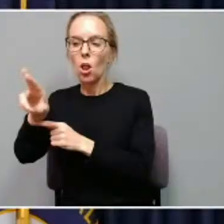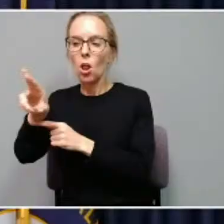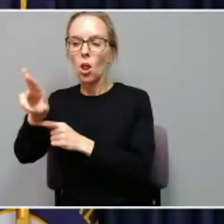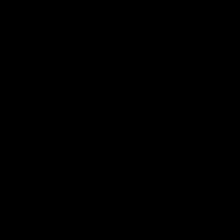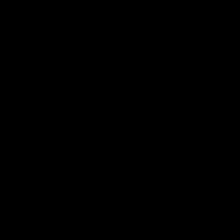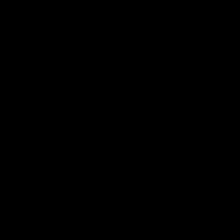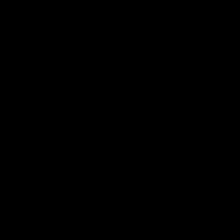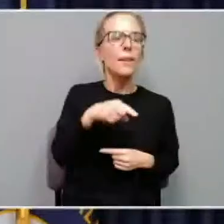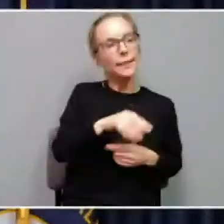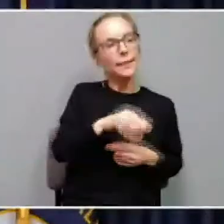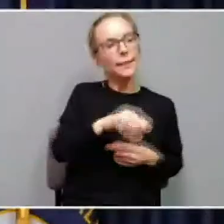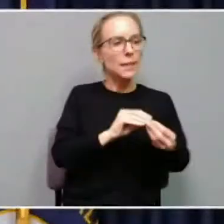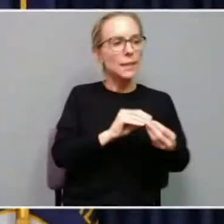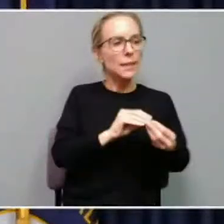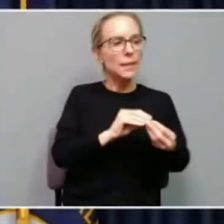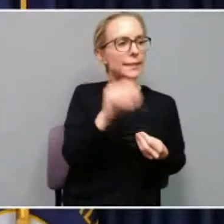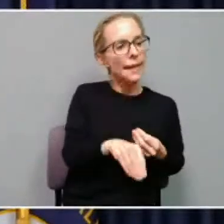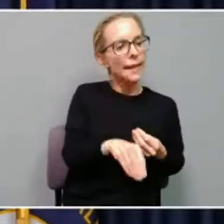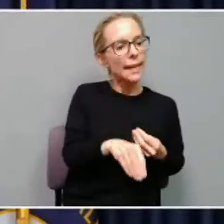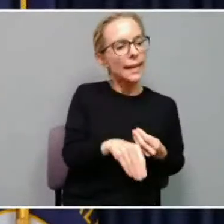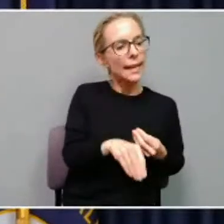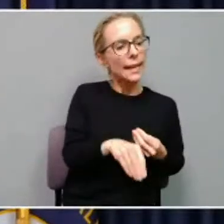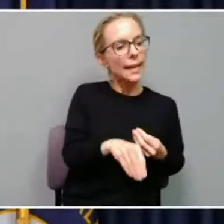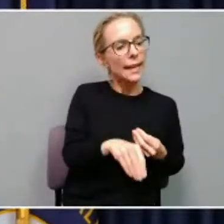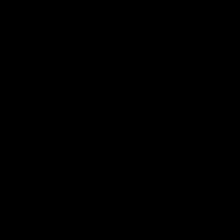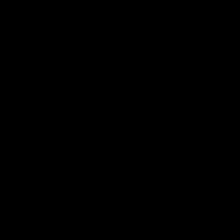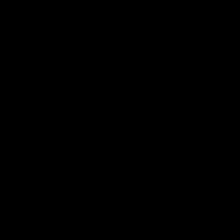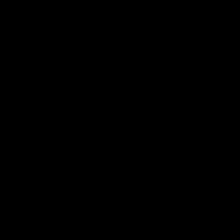kids suffer from.